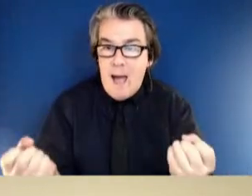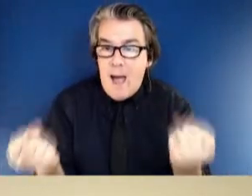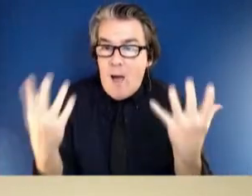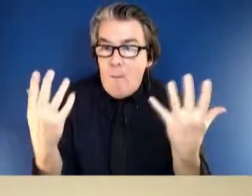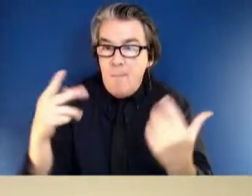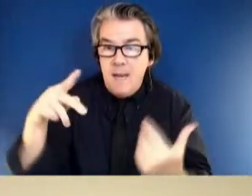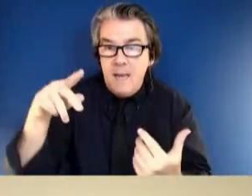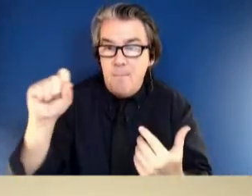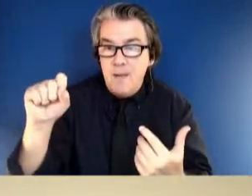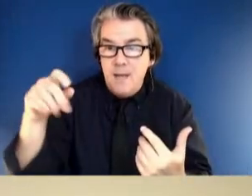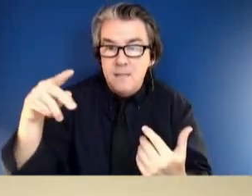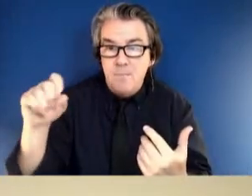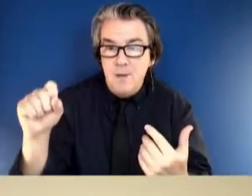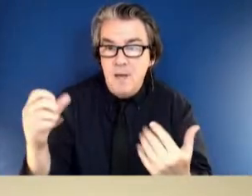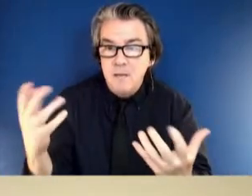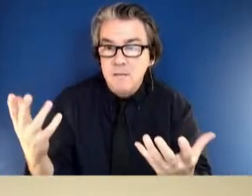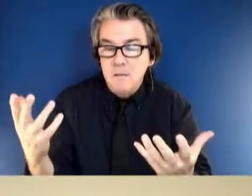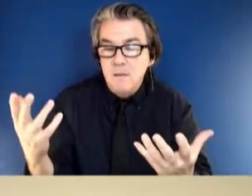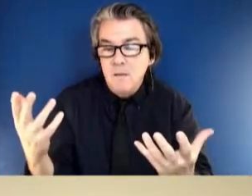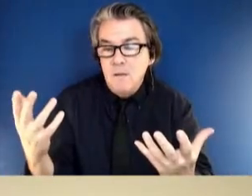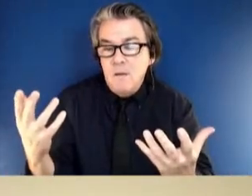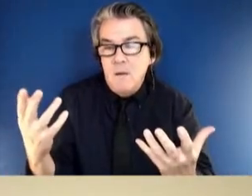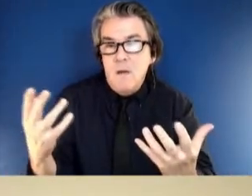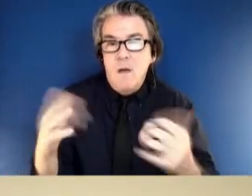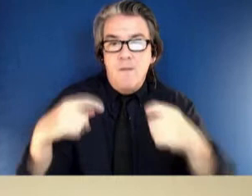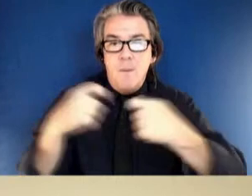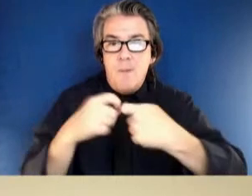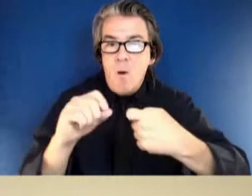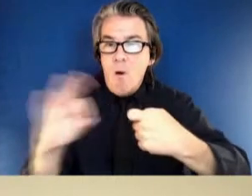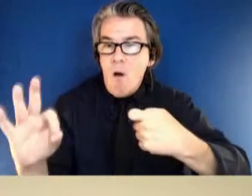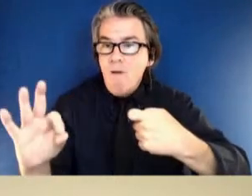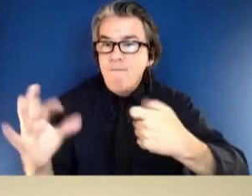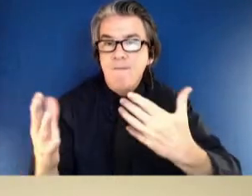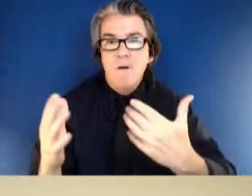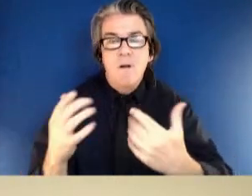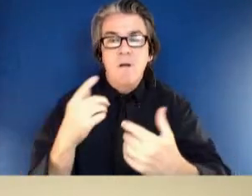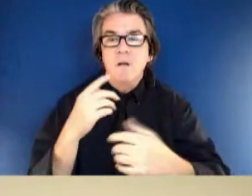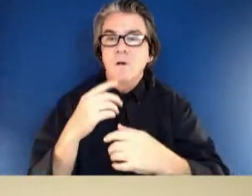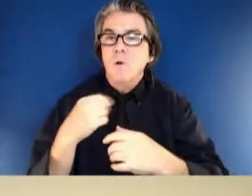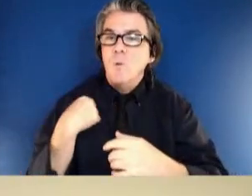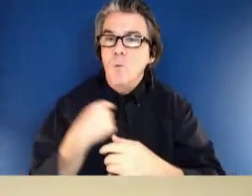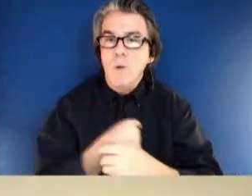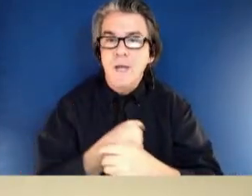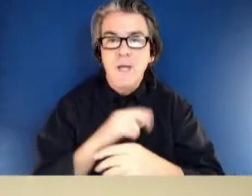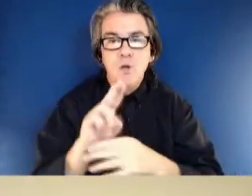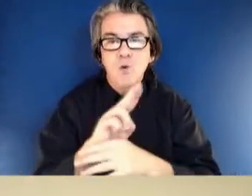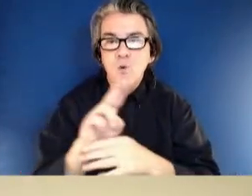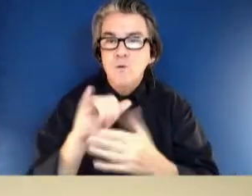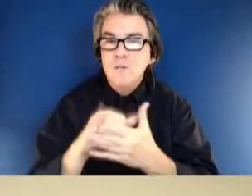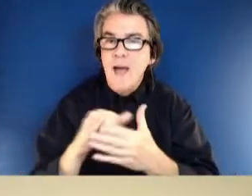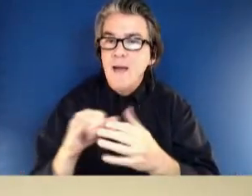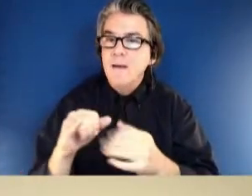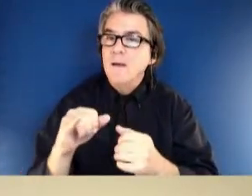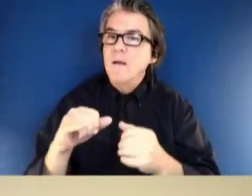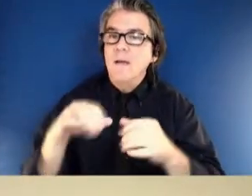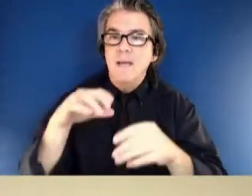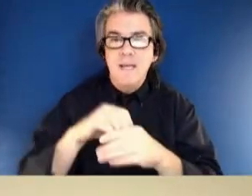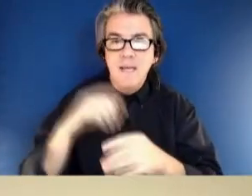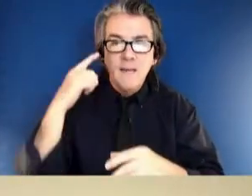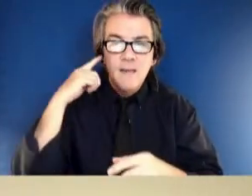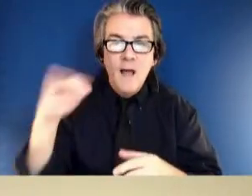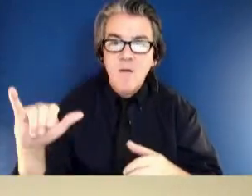comment and give you a definitive time. Public safety power shutoffs are in use in the state